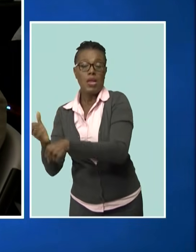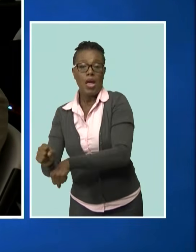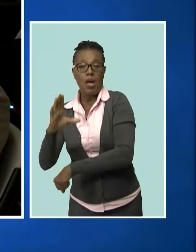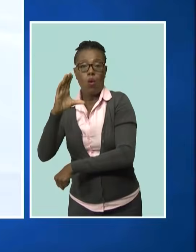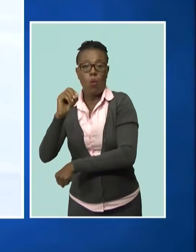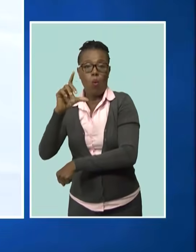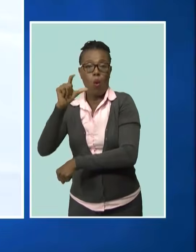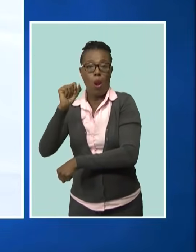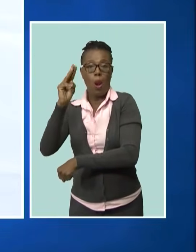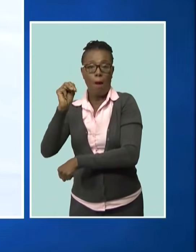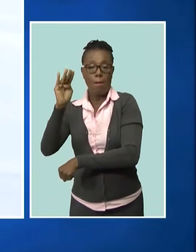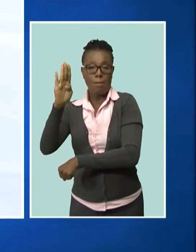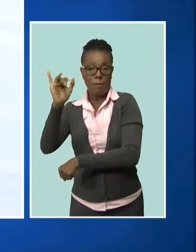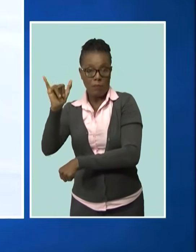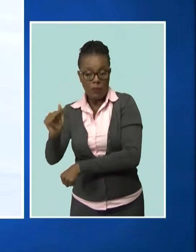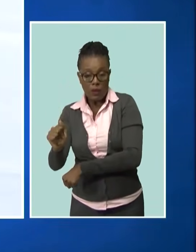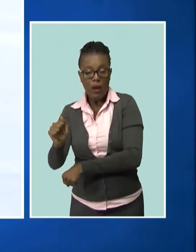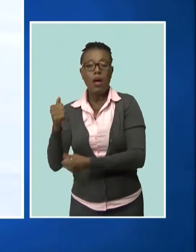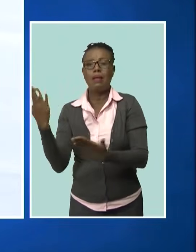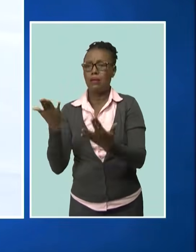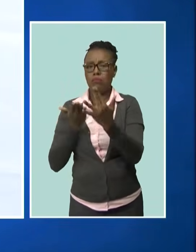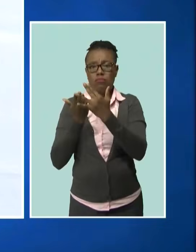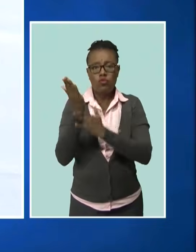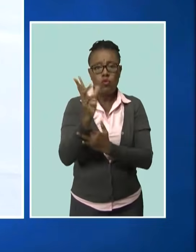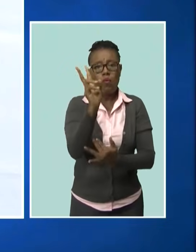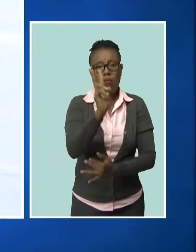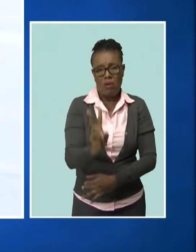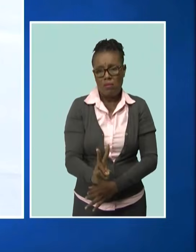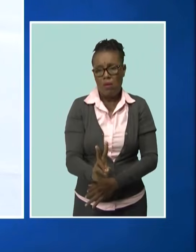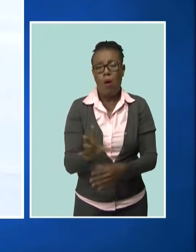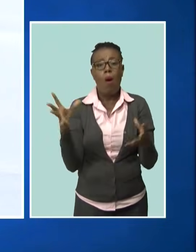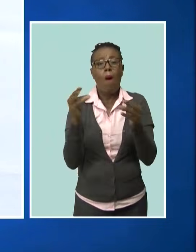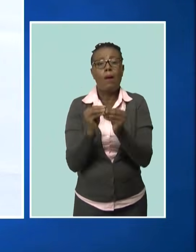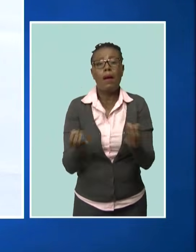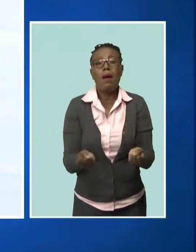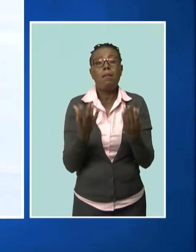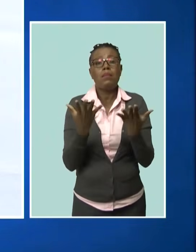for example, come through Venezuela, only 5%.